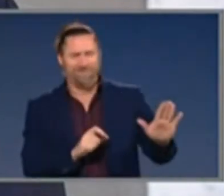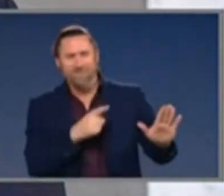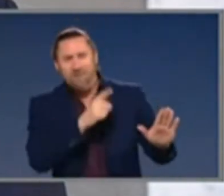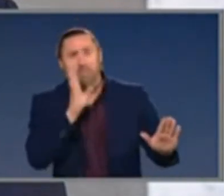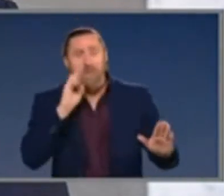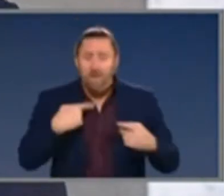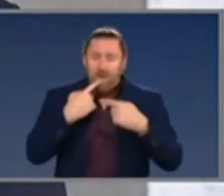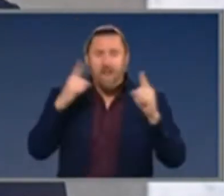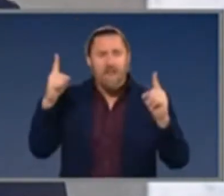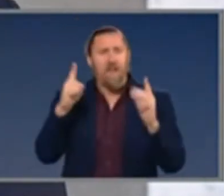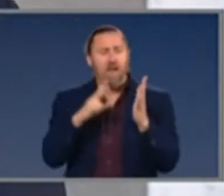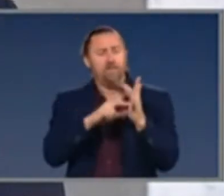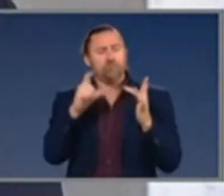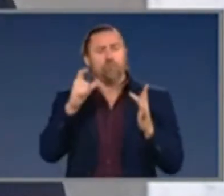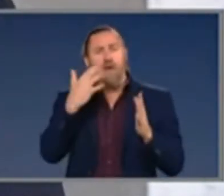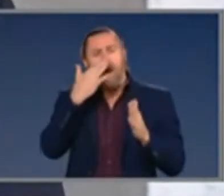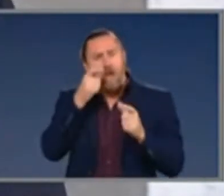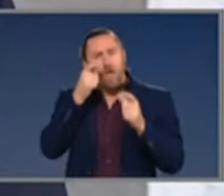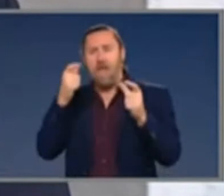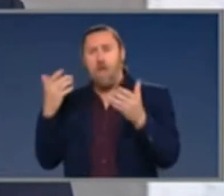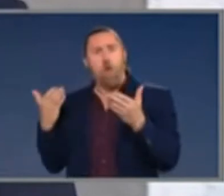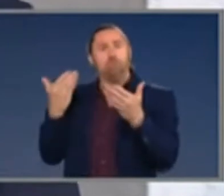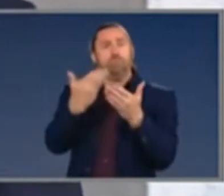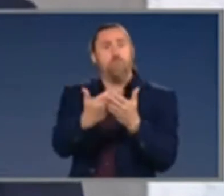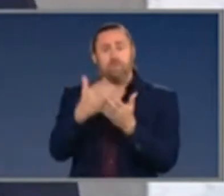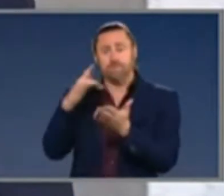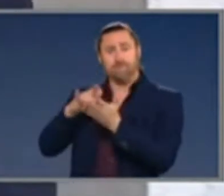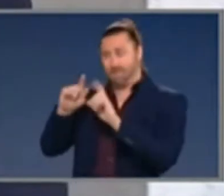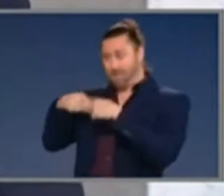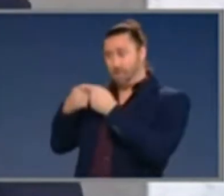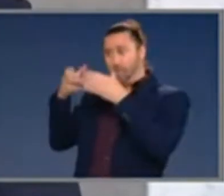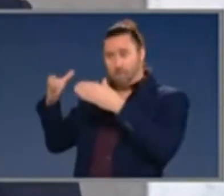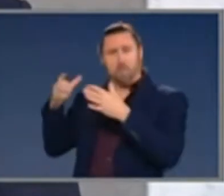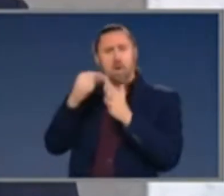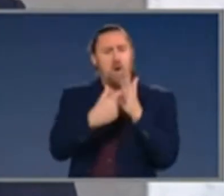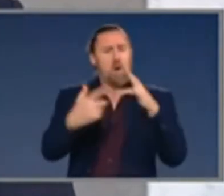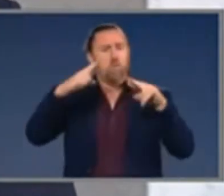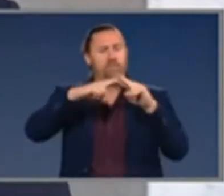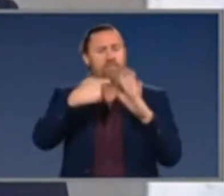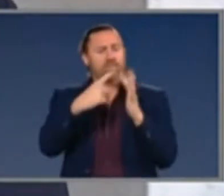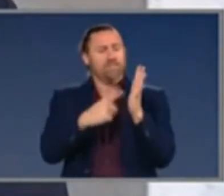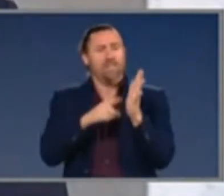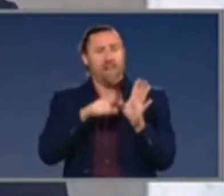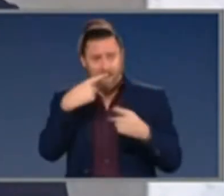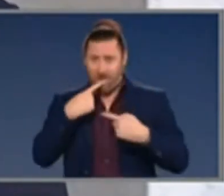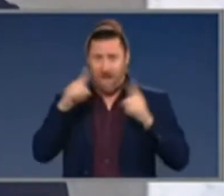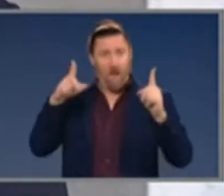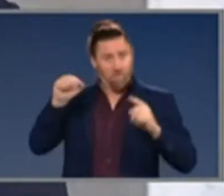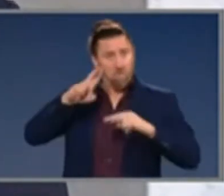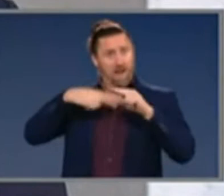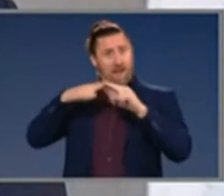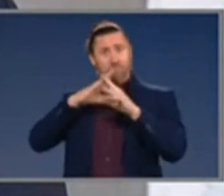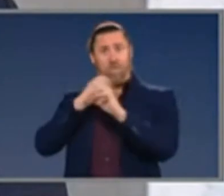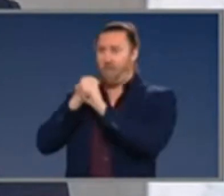the Victorian Aged Care Response Centre. That's what Professor Kelly announced from that very platform. That was one of the measures that were put